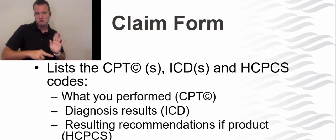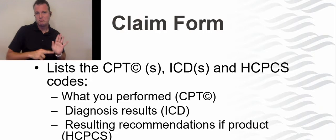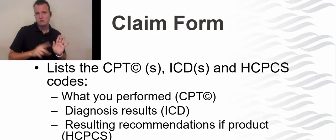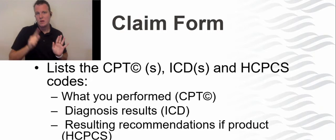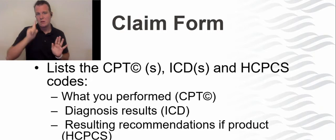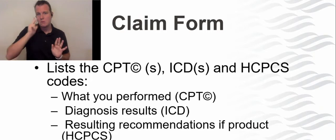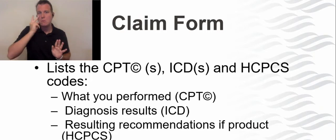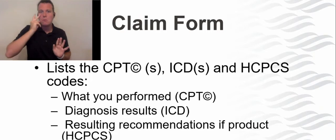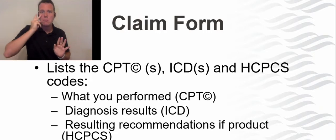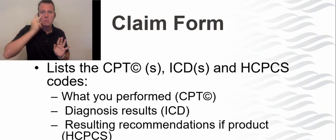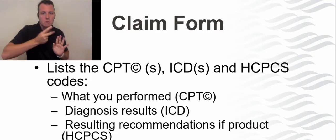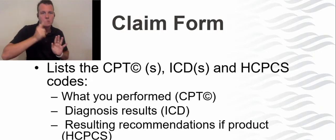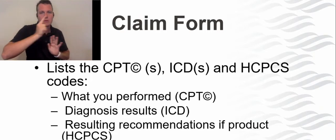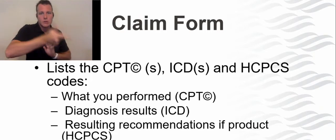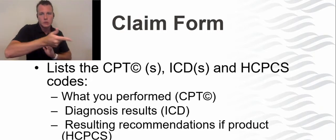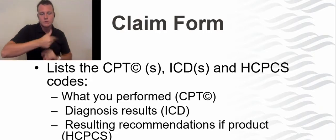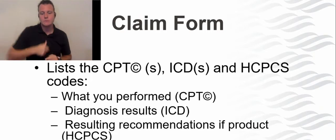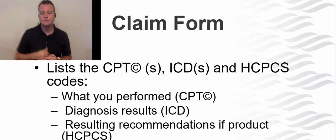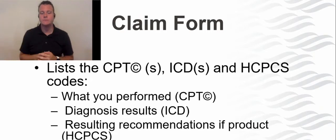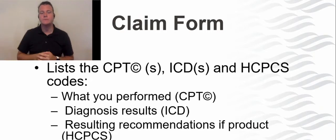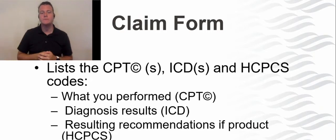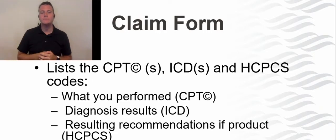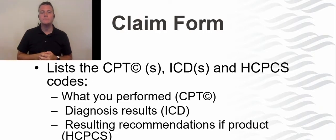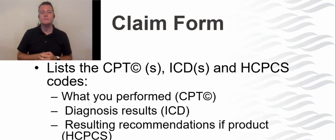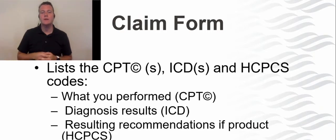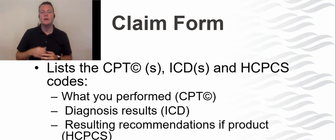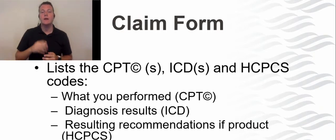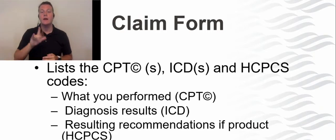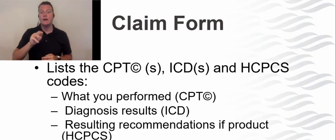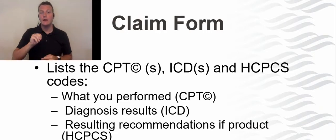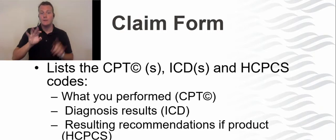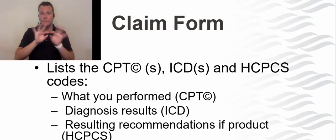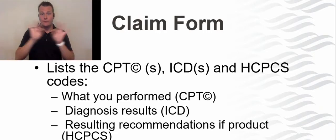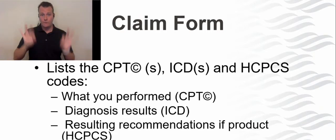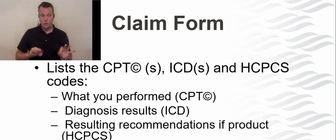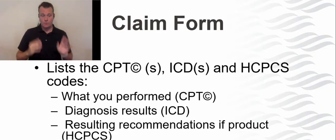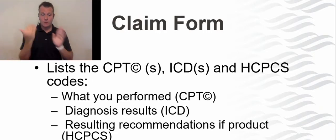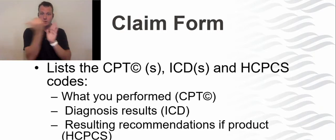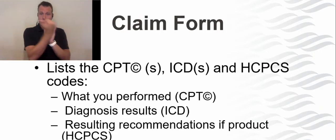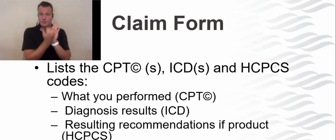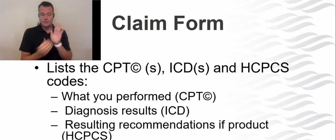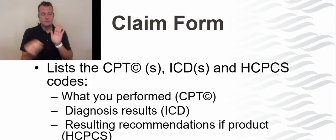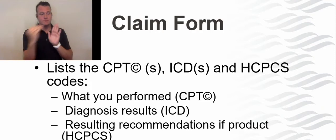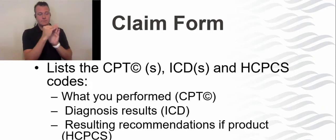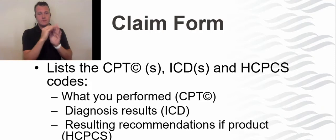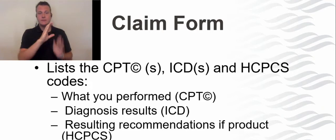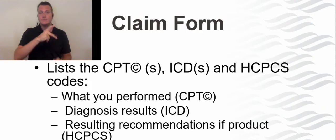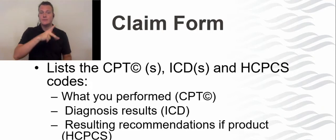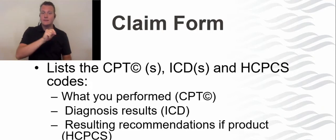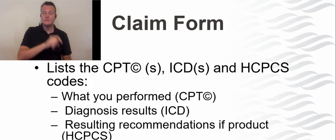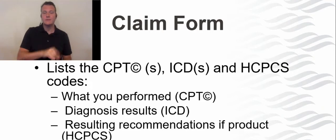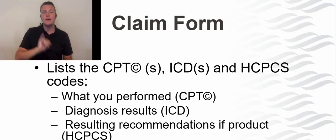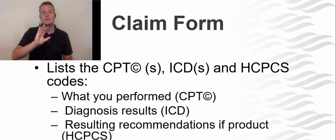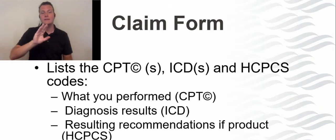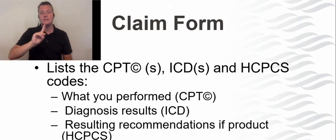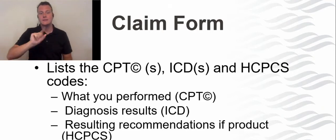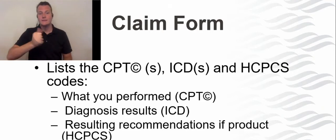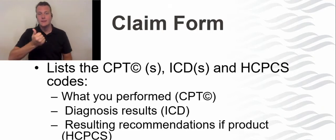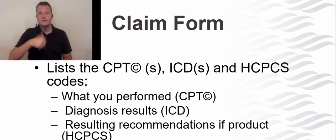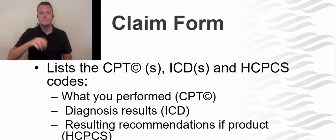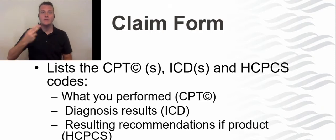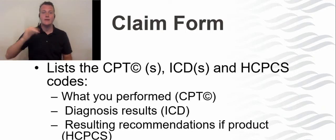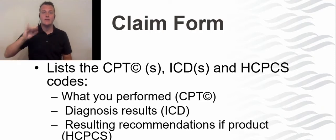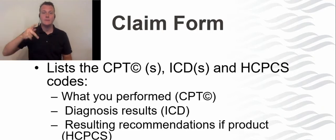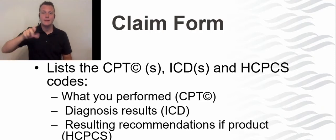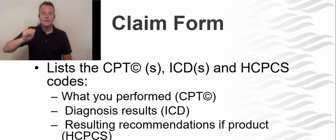and reference. So you'll list on the claim form the CPT code, the ICD-10s, and the HCPCS